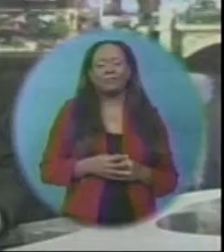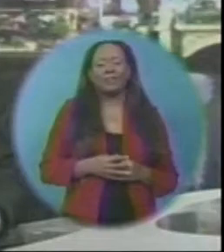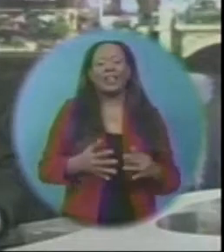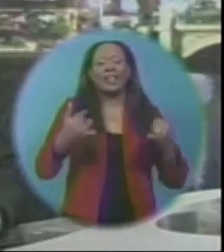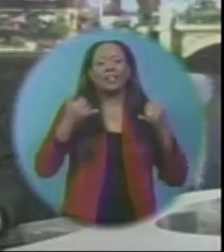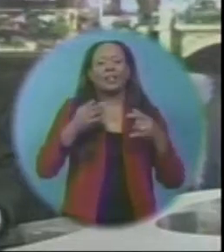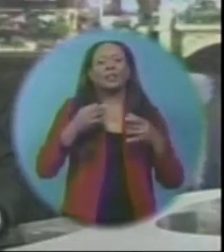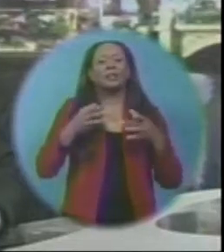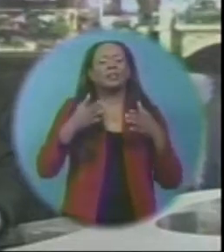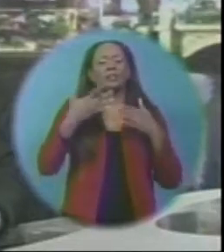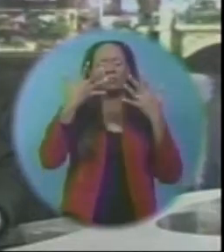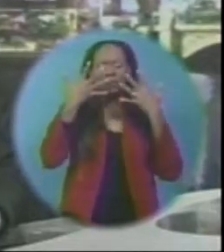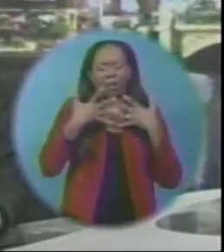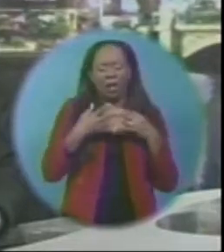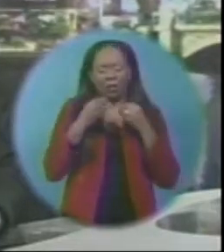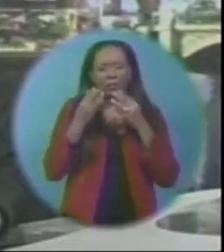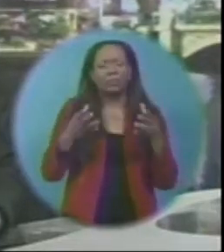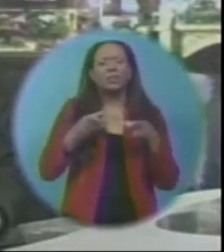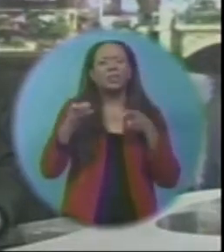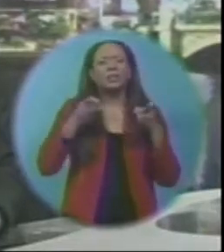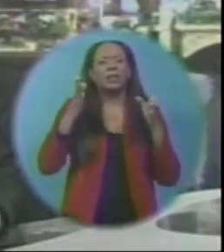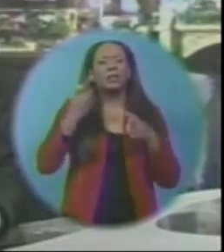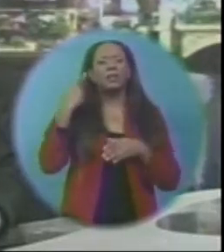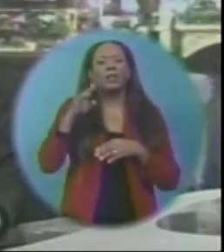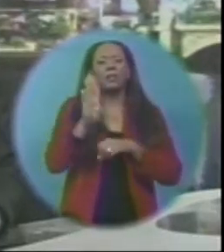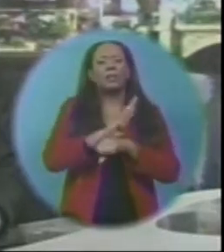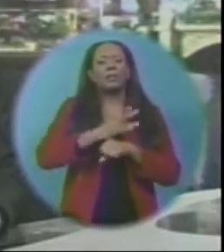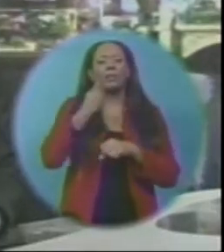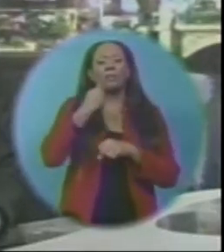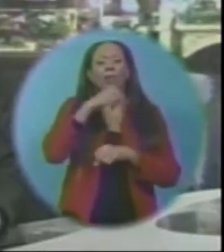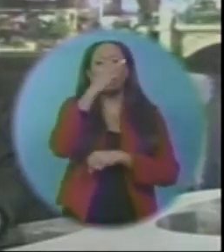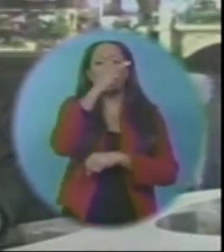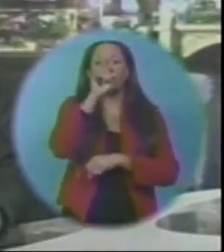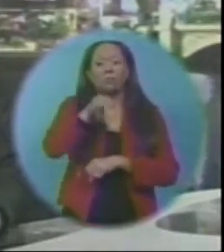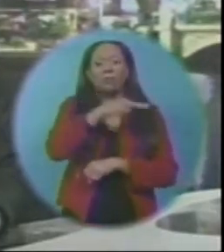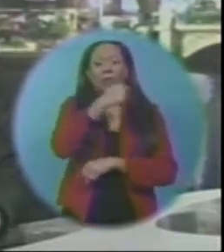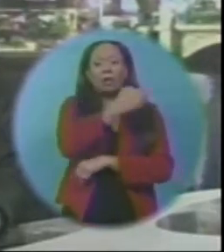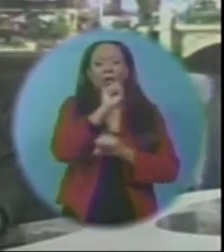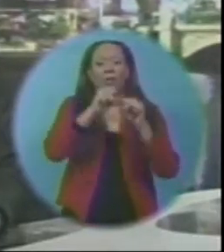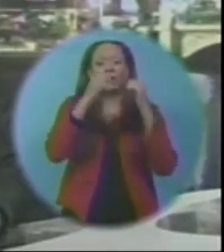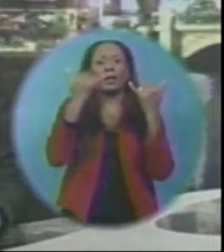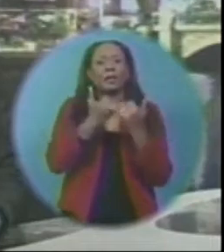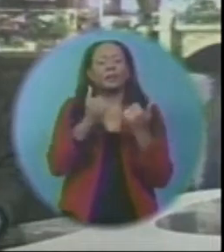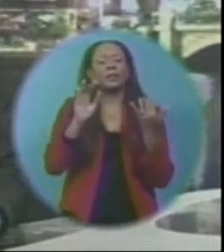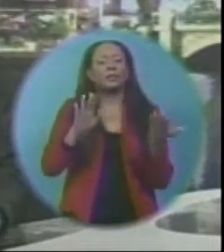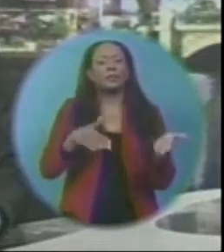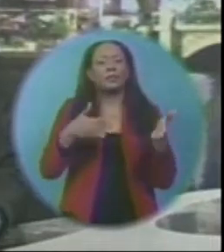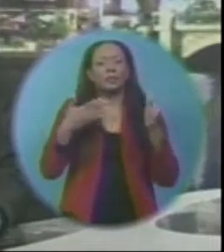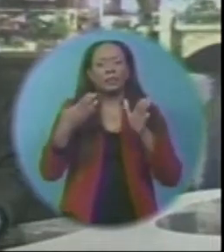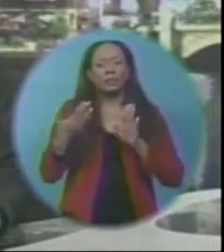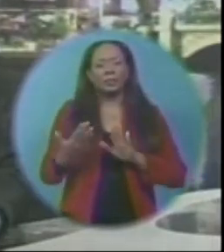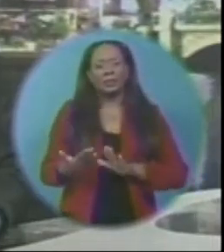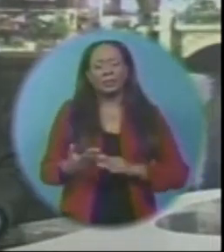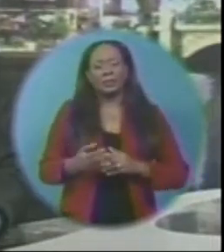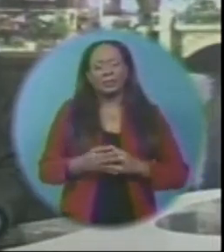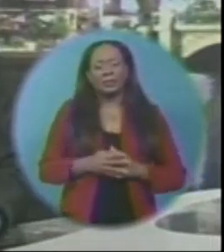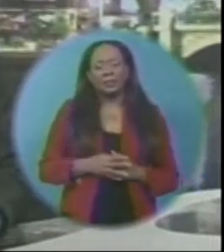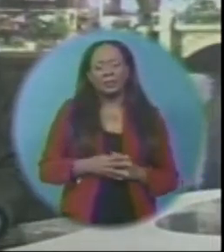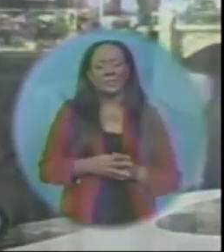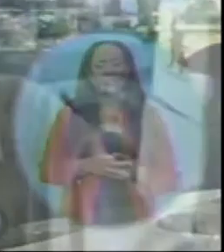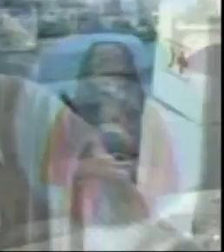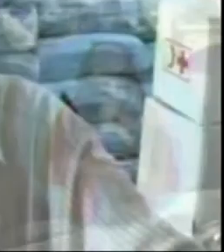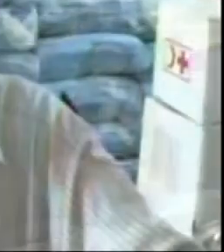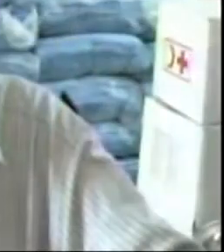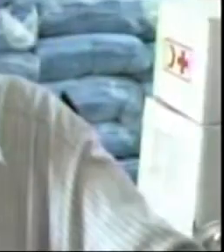Thanks, Shane. We have some sad news now. Director General of the Barbados Red Cross Society, Edmund Bradshaw, has died. The 63-year-old passed